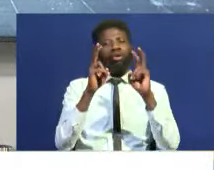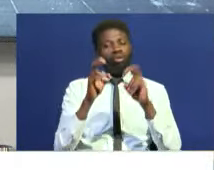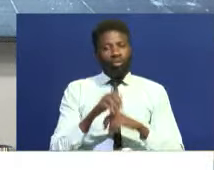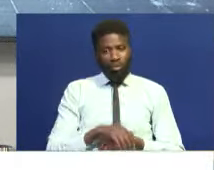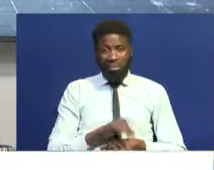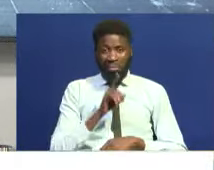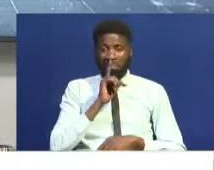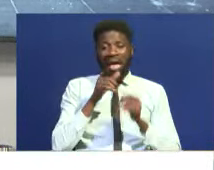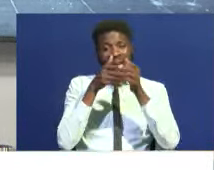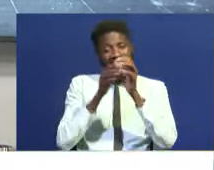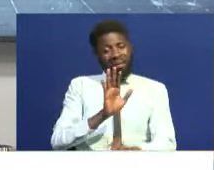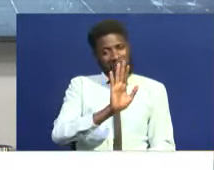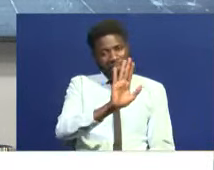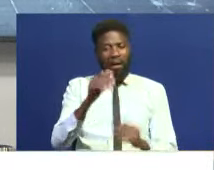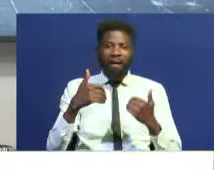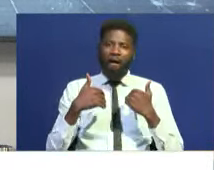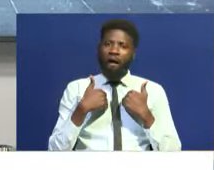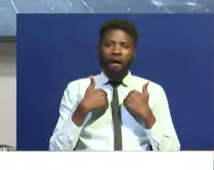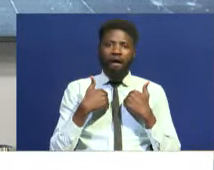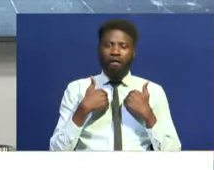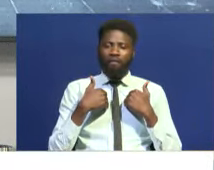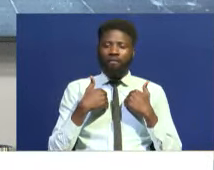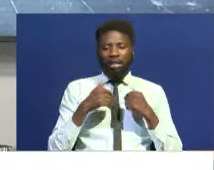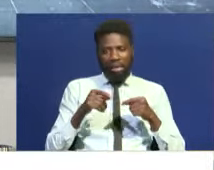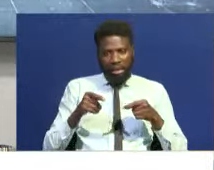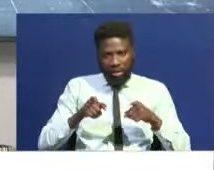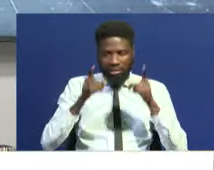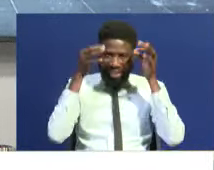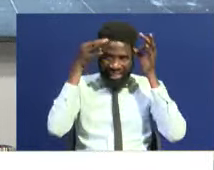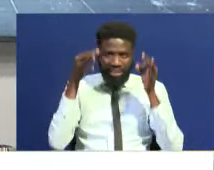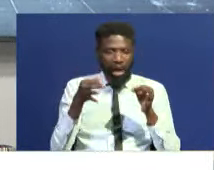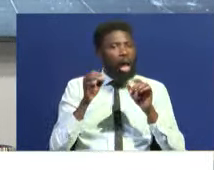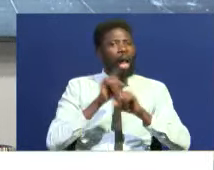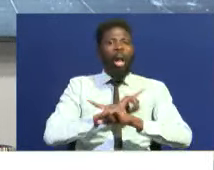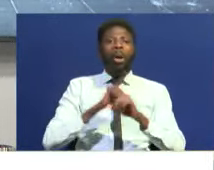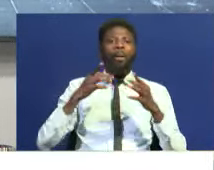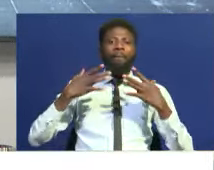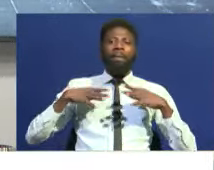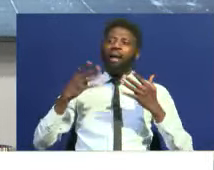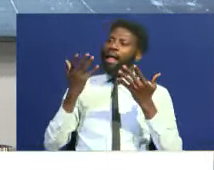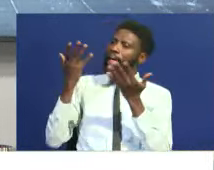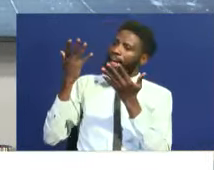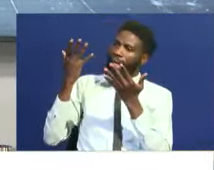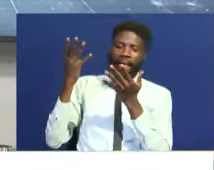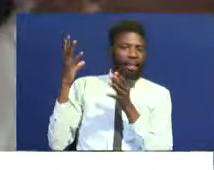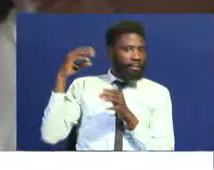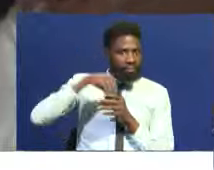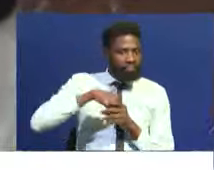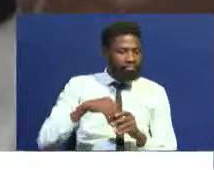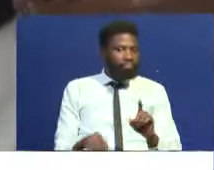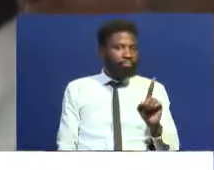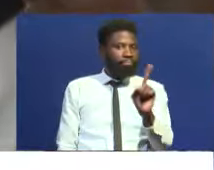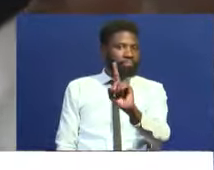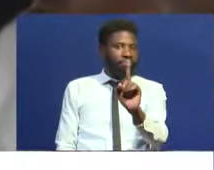the electorate and not external forces. This story and others is in our political watch.